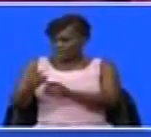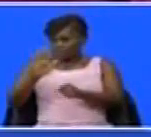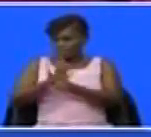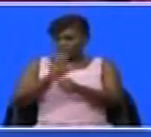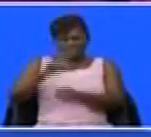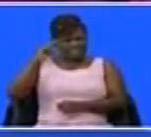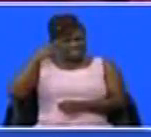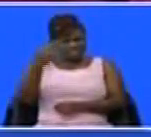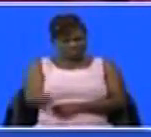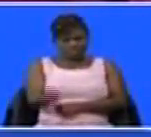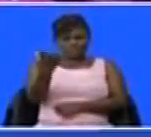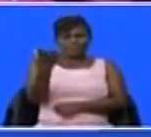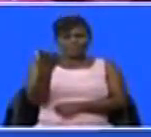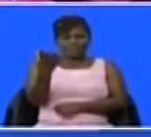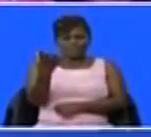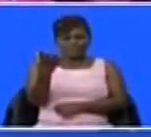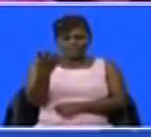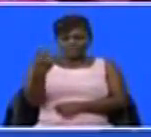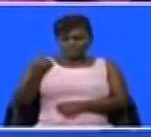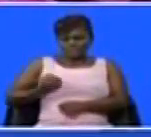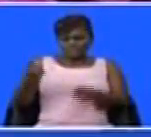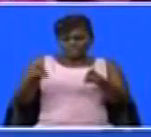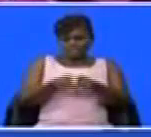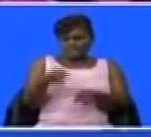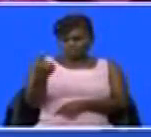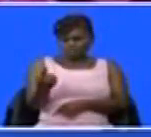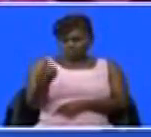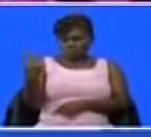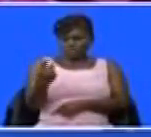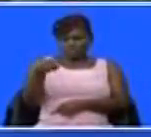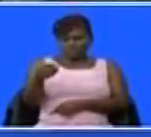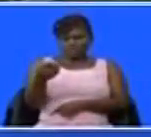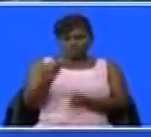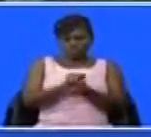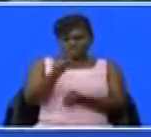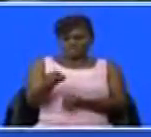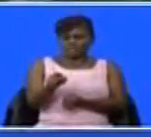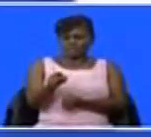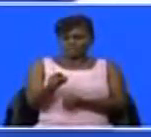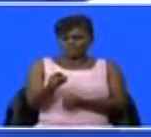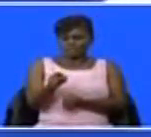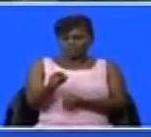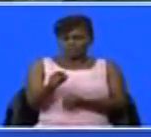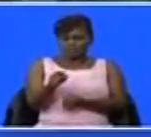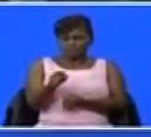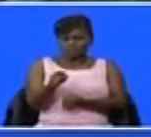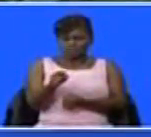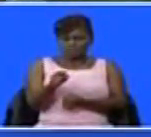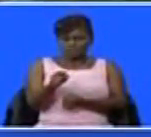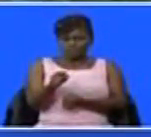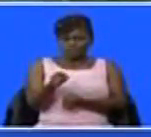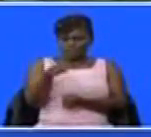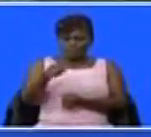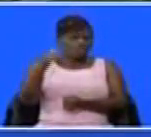was a terrorist attack on campus, his two sisters were the only thing worrying him. Nilipiga sister yangu simu. Yeye akawa ni